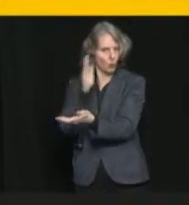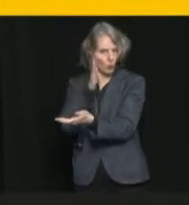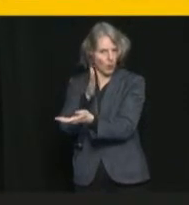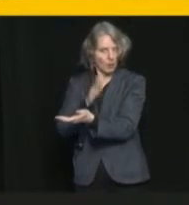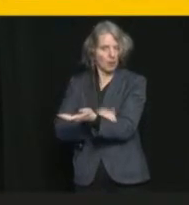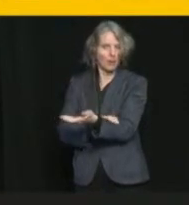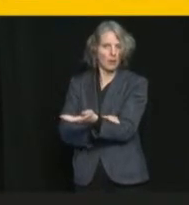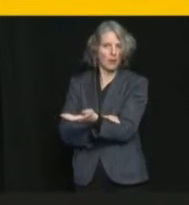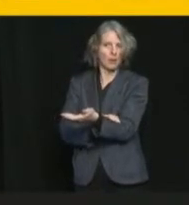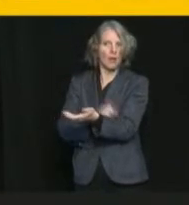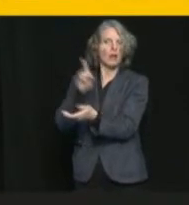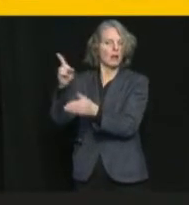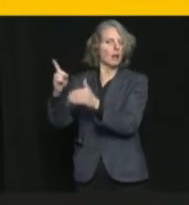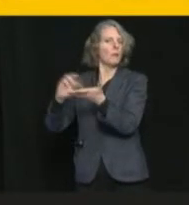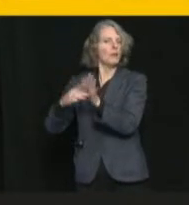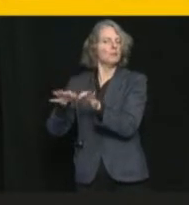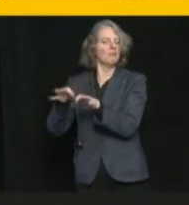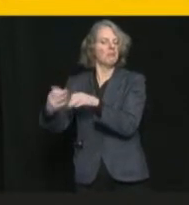in receiving vaccines